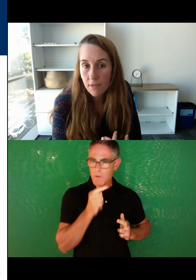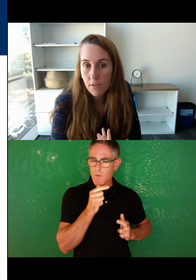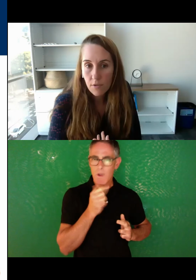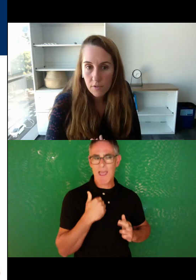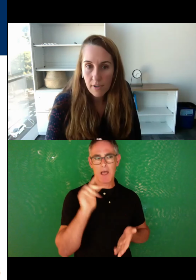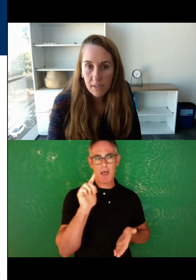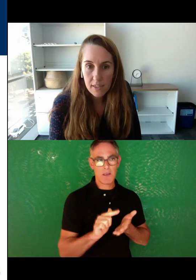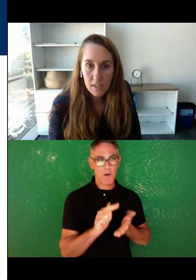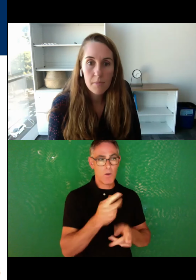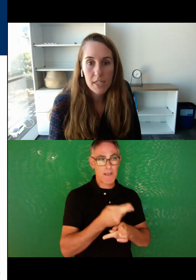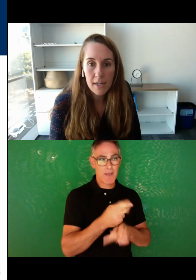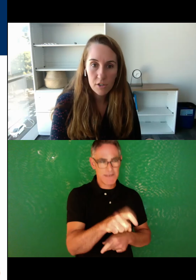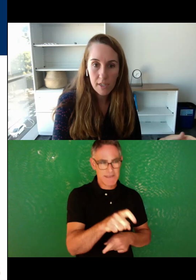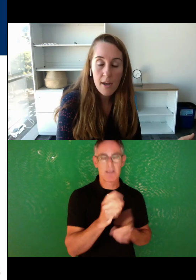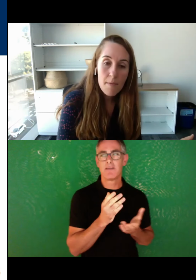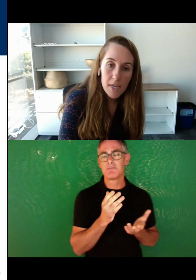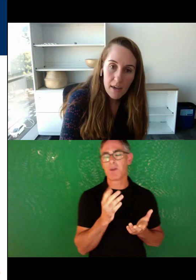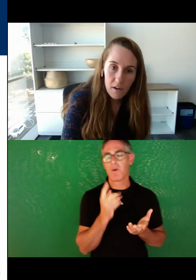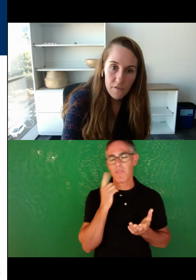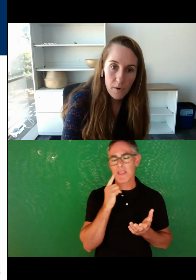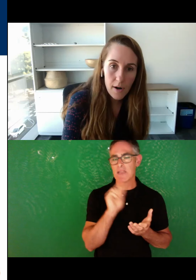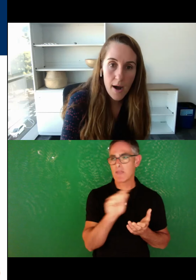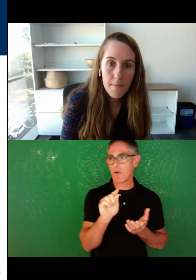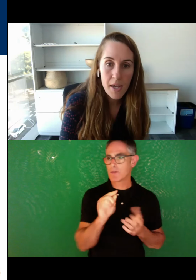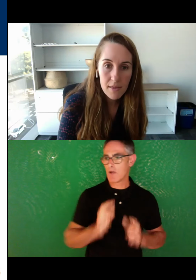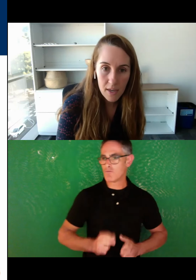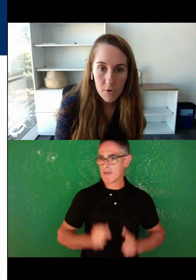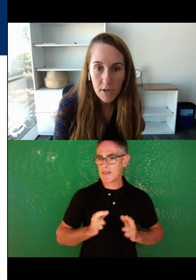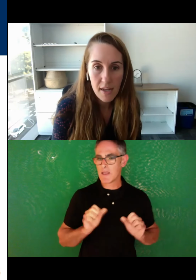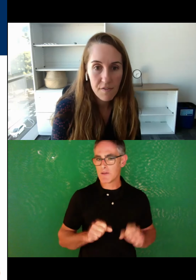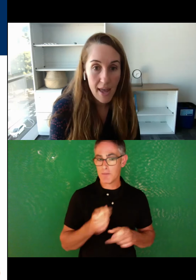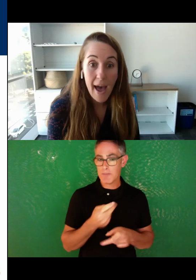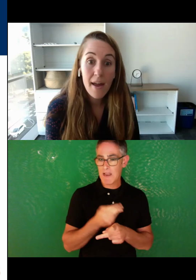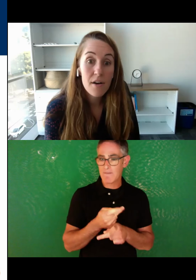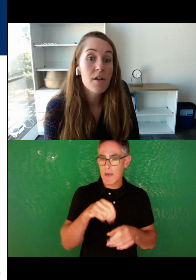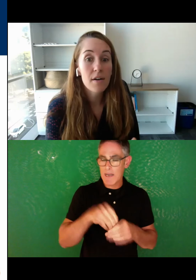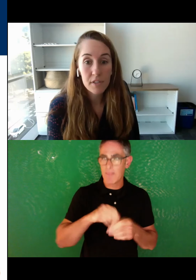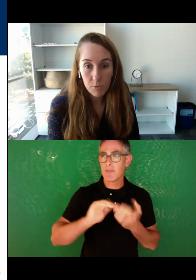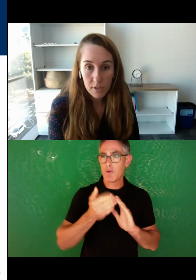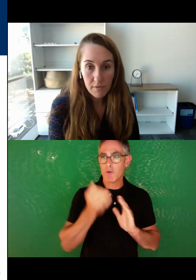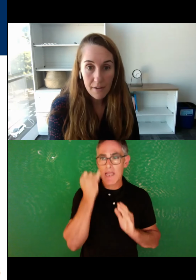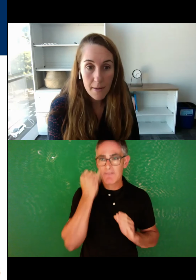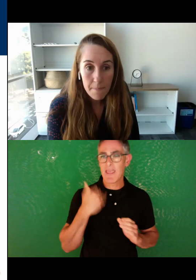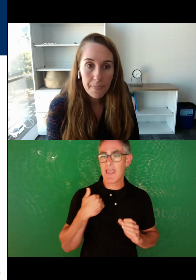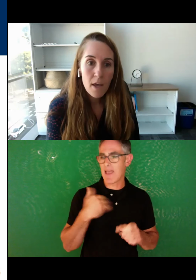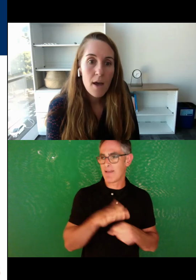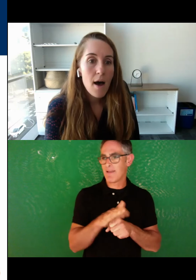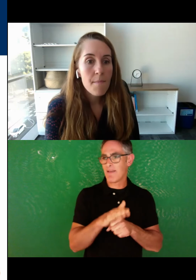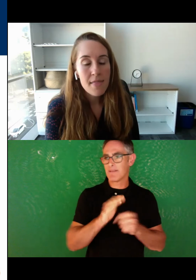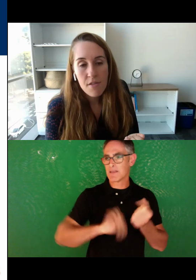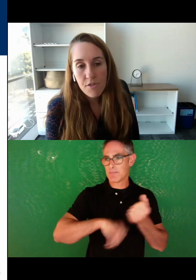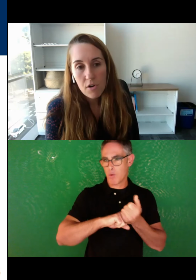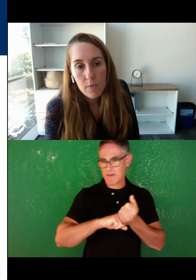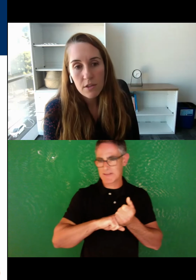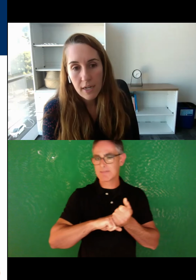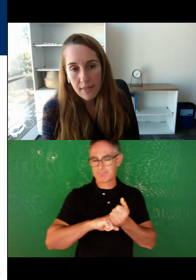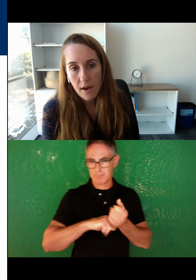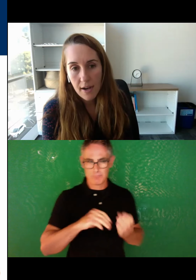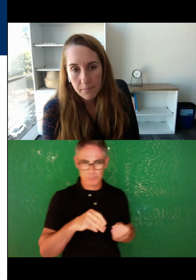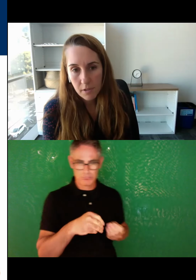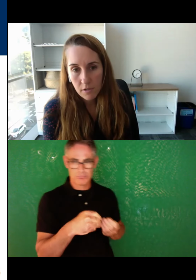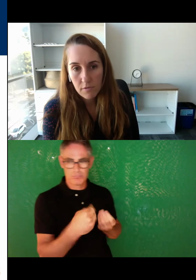suggesting that those are residents that could potentially be cared for in the community if they had enough supports around them. And then third, we